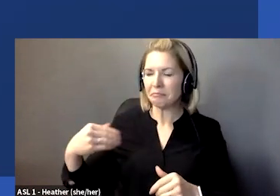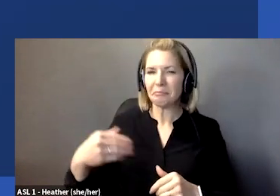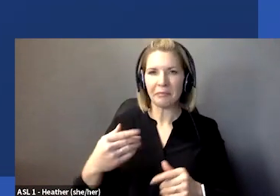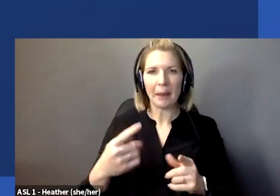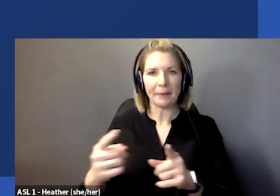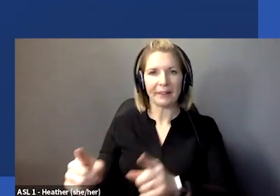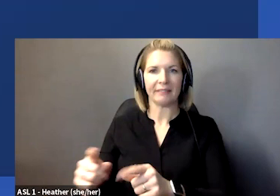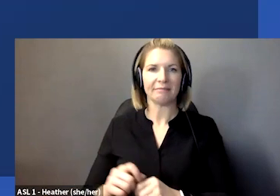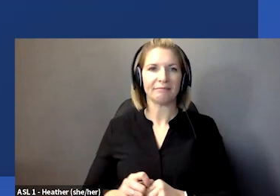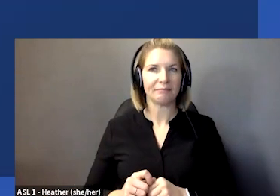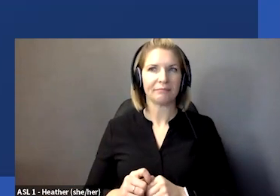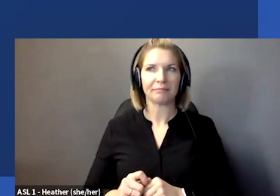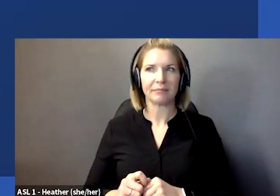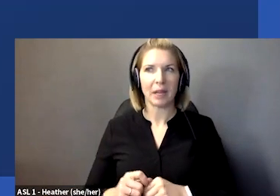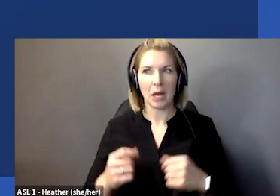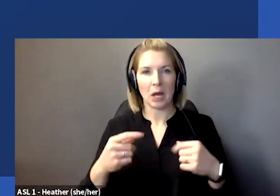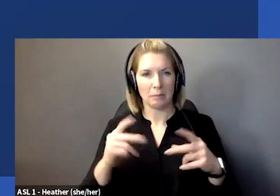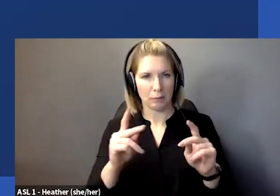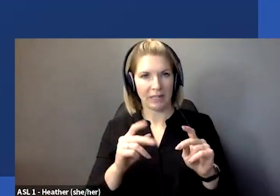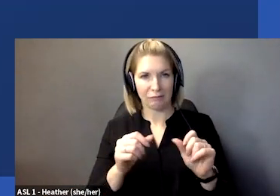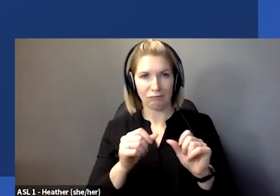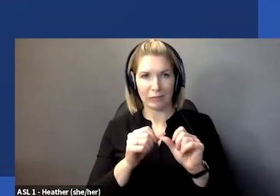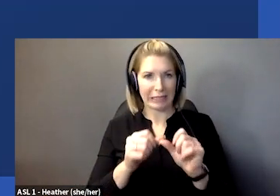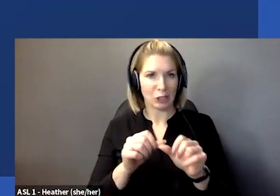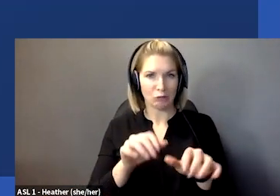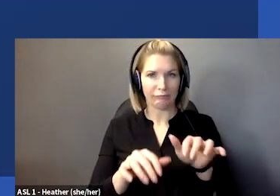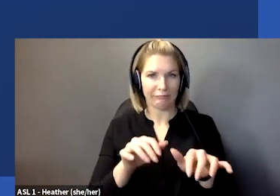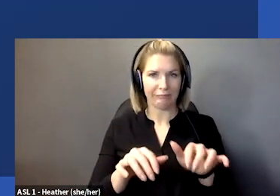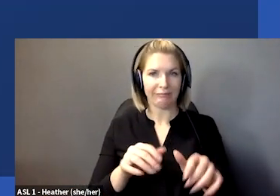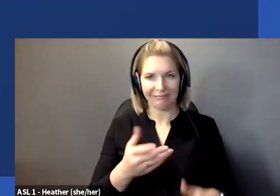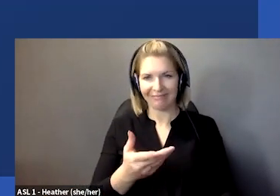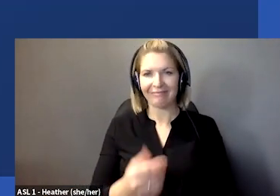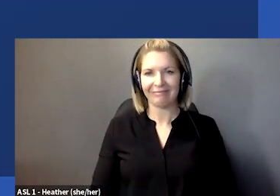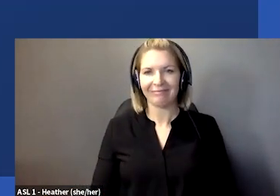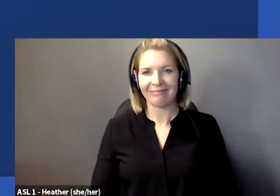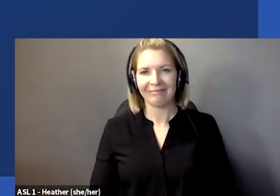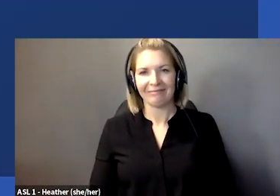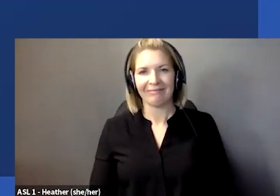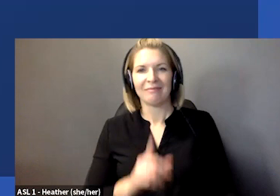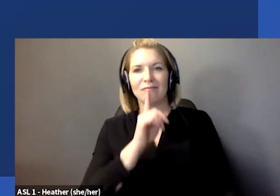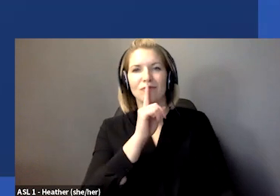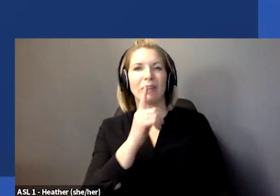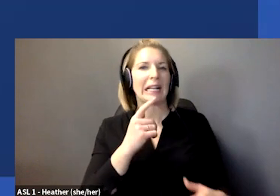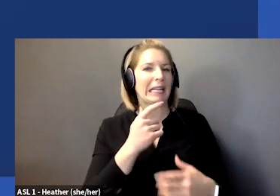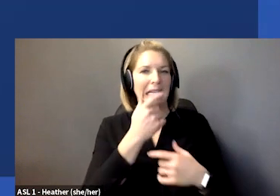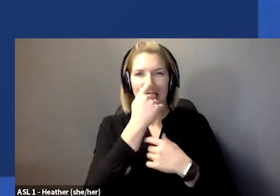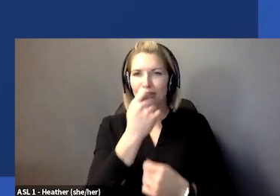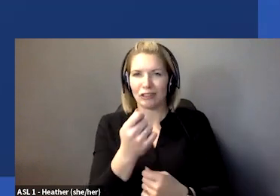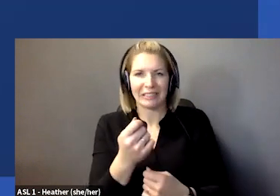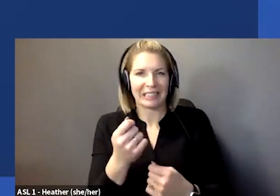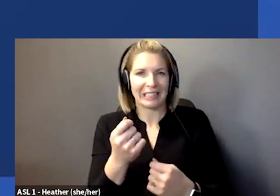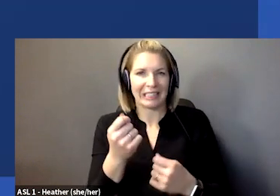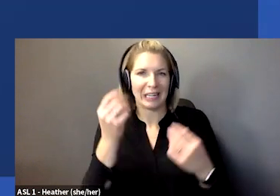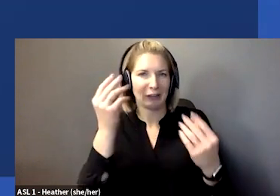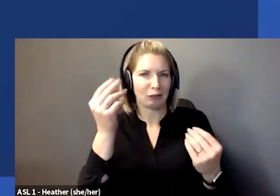I'll let folks who are typing have the opportunity to chime in because this is really interesting stuff. And again, we're not capturing any of this data. This is all just for